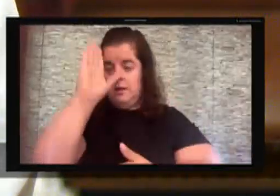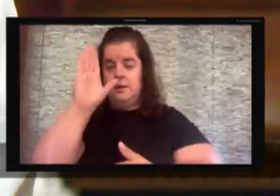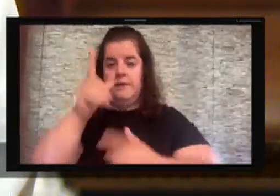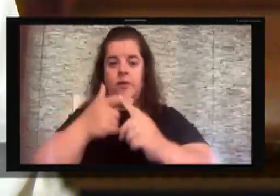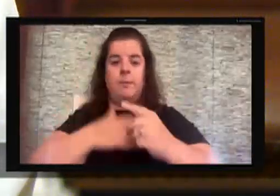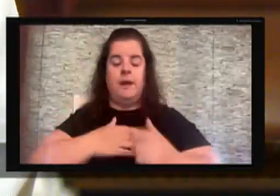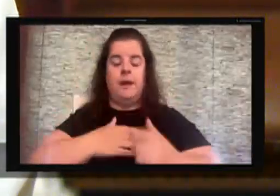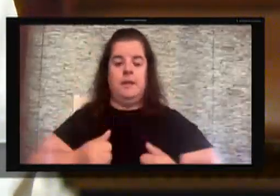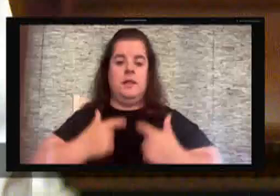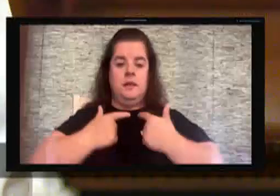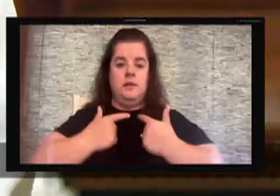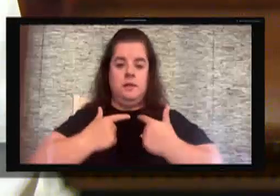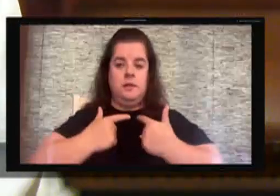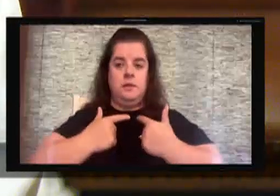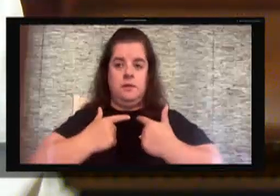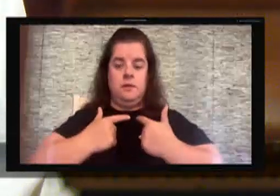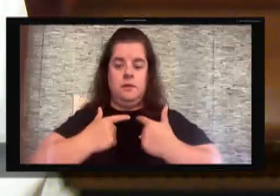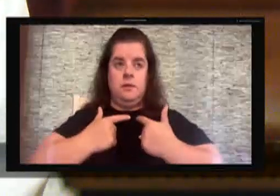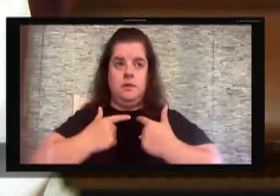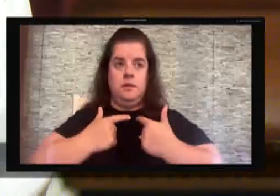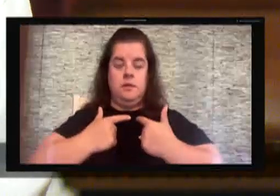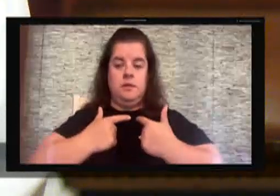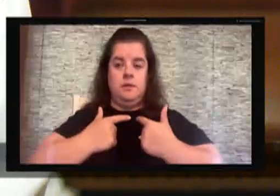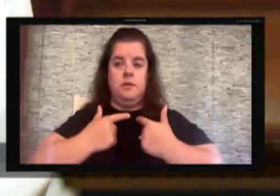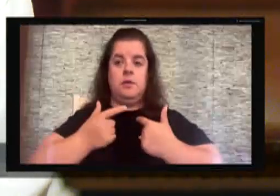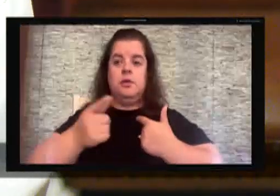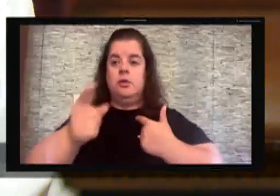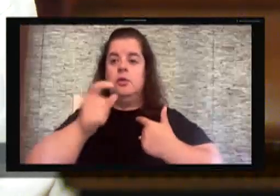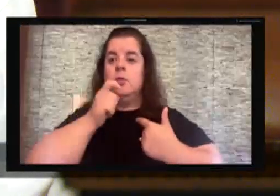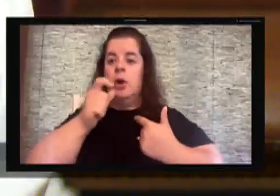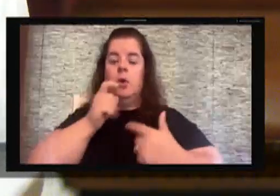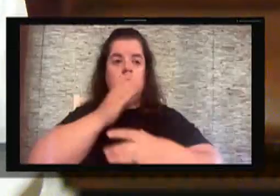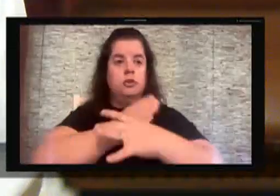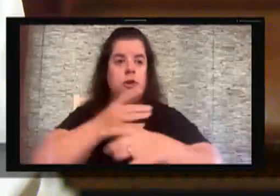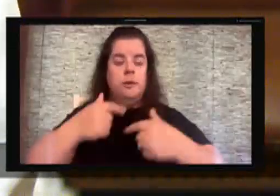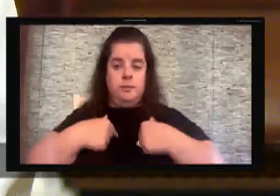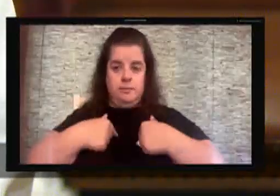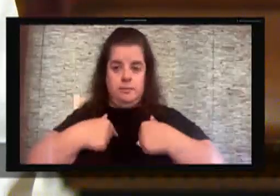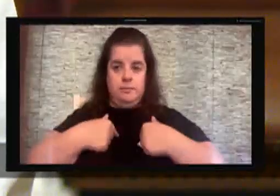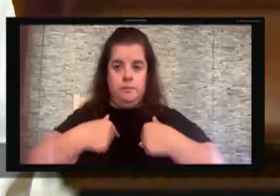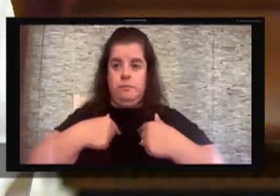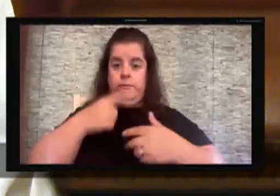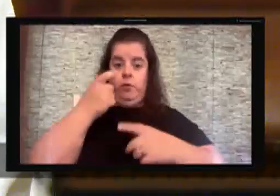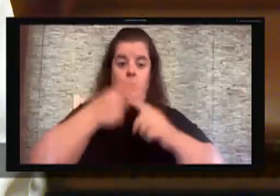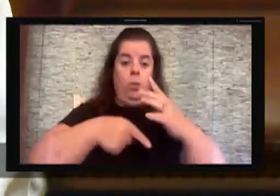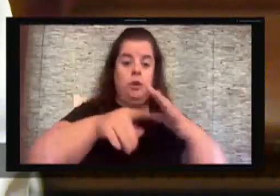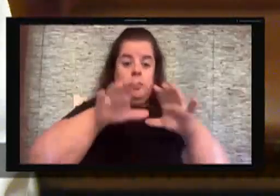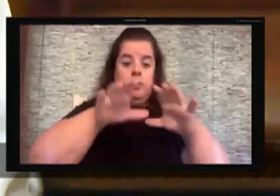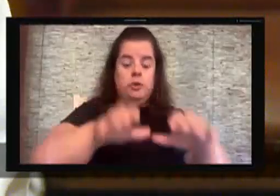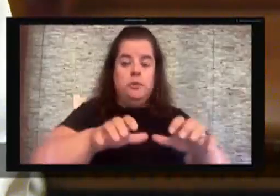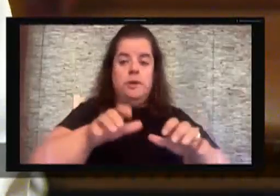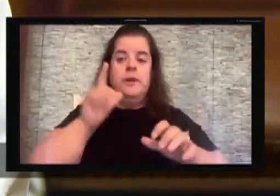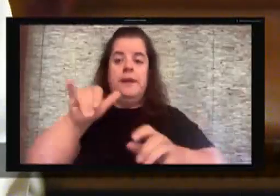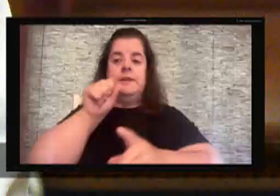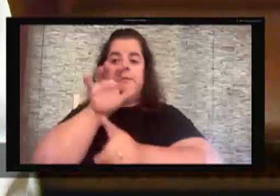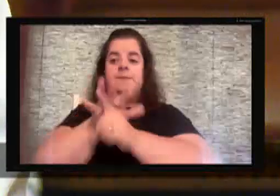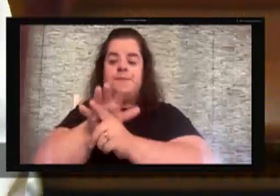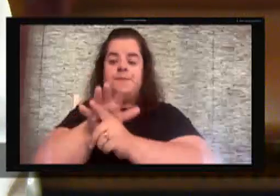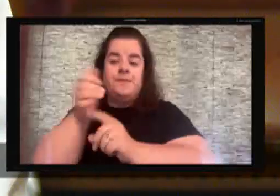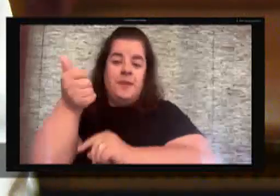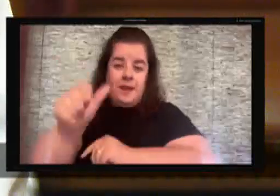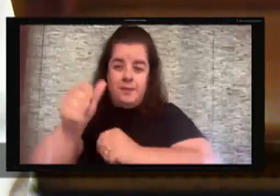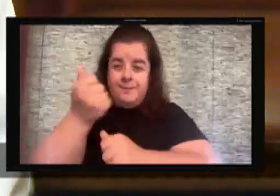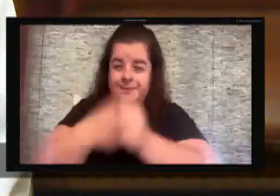my destiny. You will not distract me from what he has me doing, which is exposing any and everybody that's involved with this